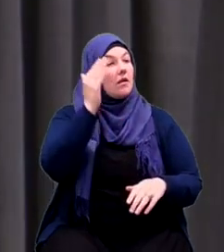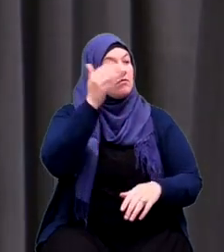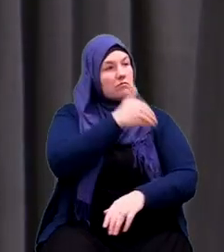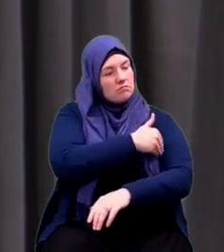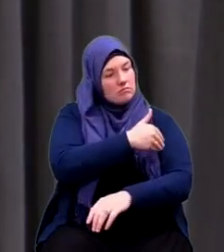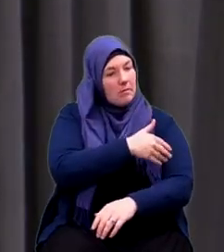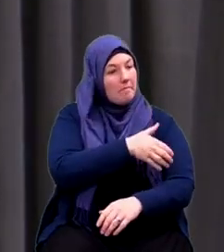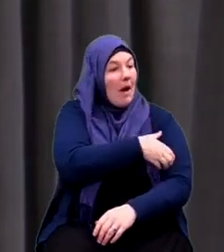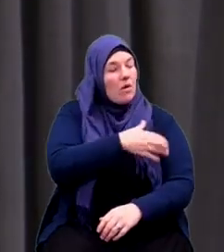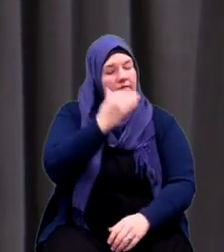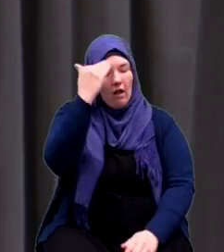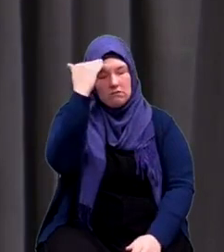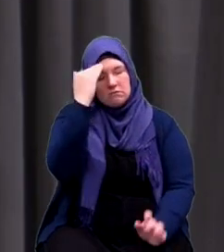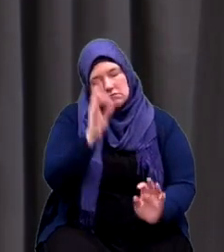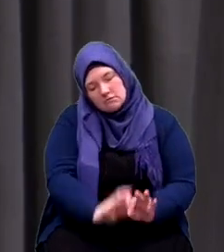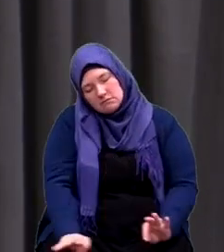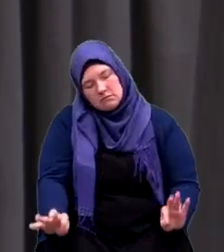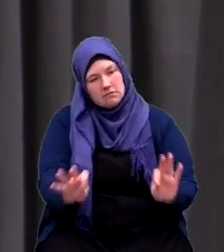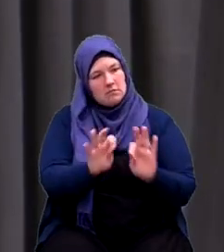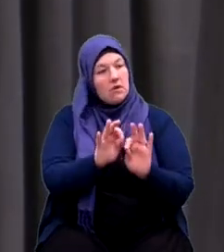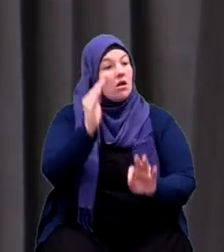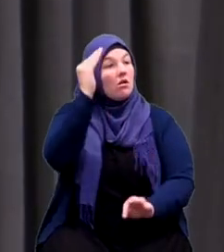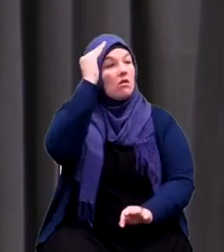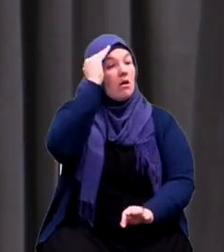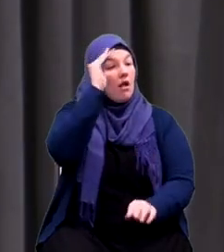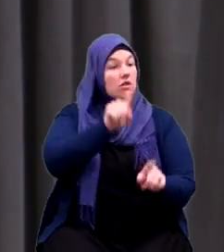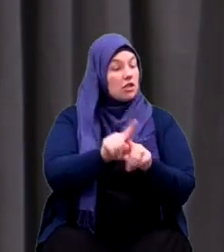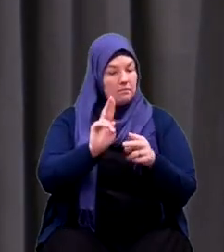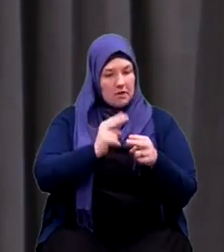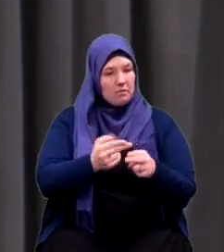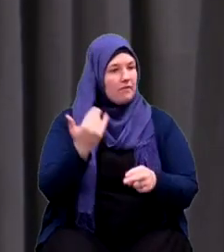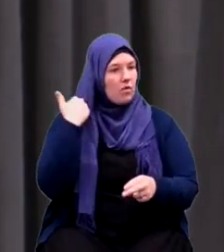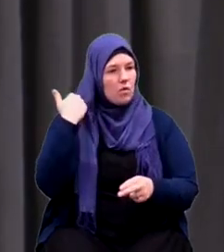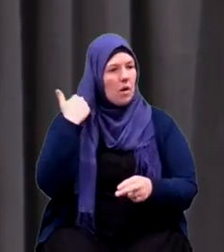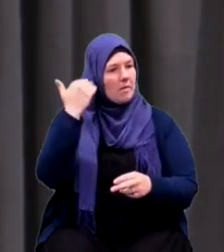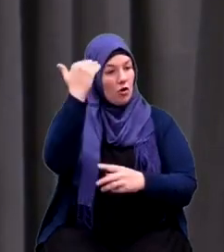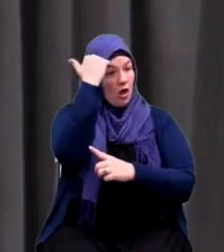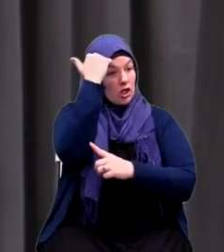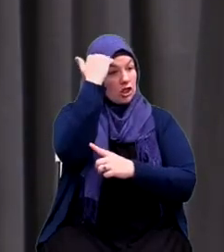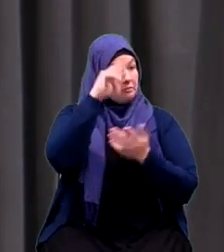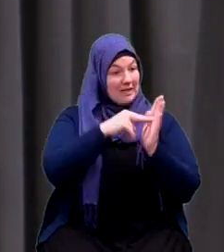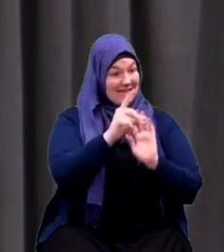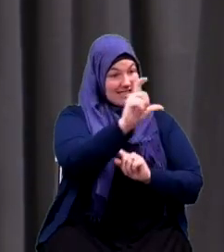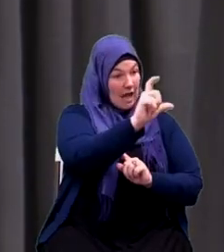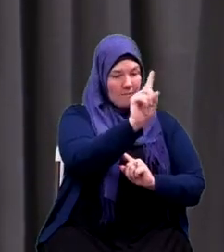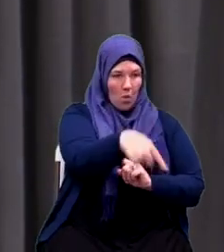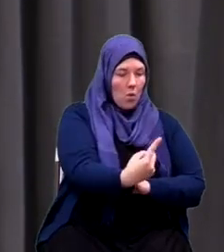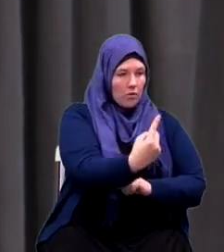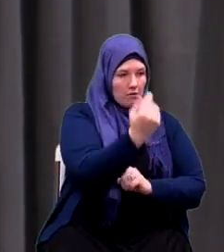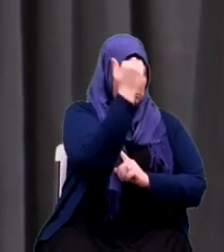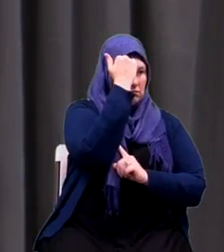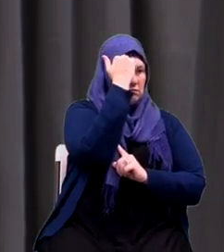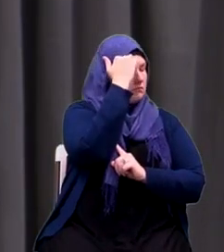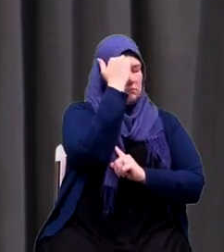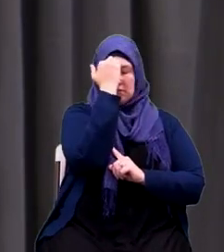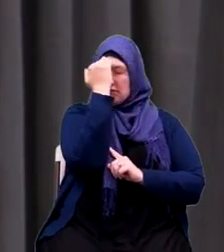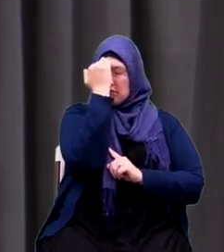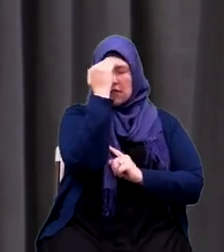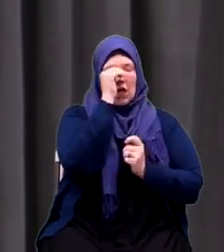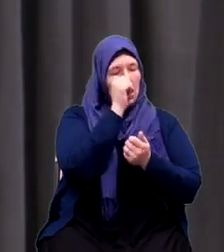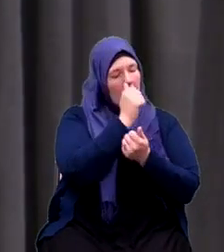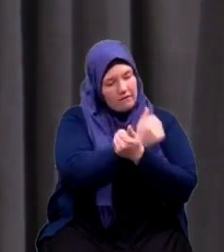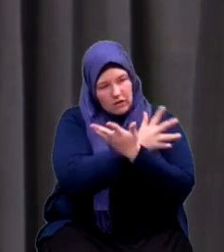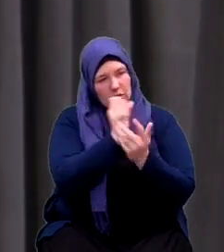knowledge is very important. And knowledge, as I mentioned, is not limited to Islamic knowledge, but all sorts